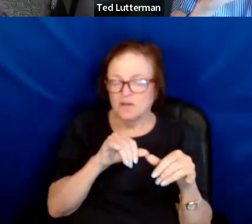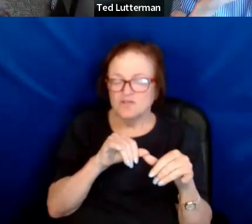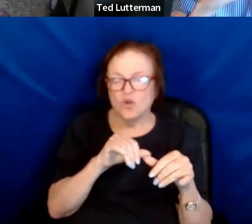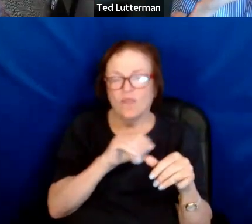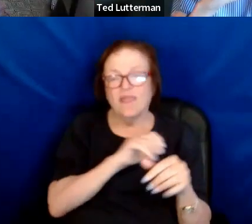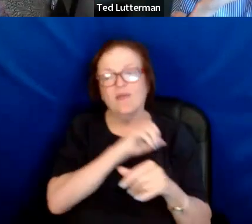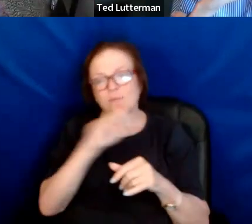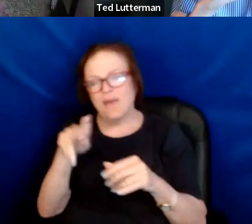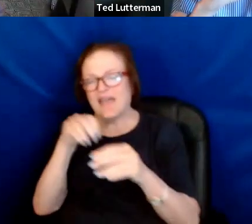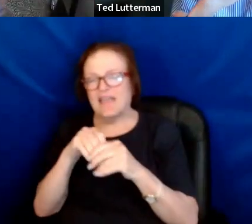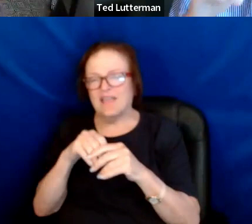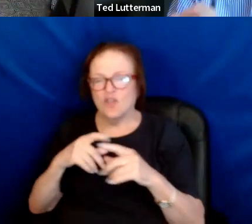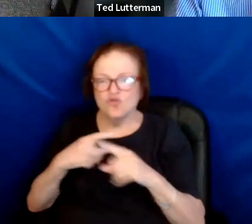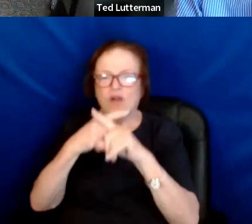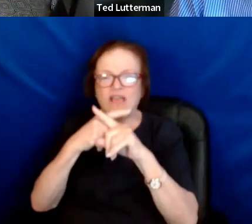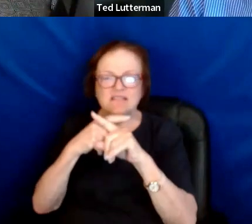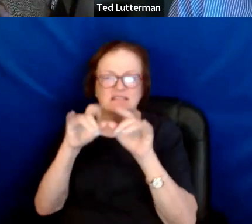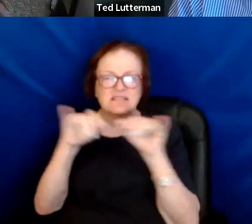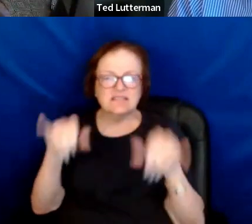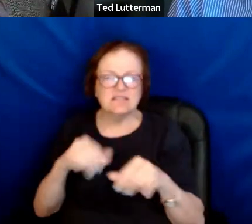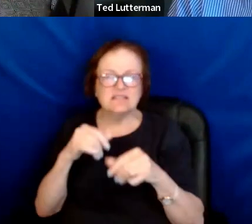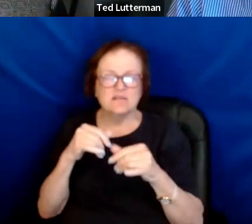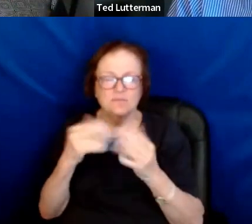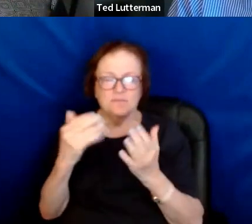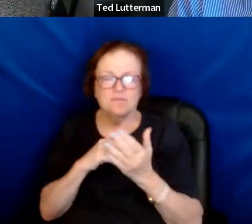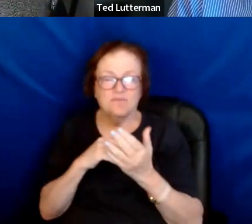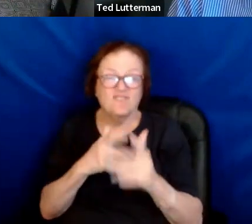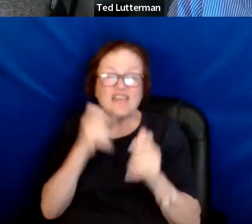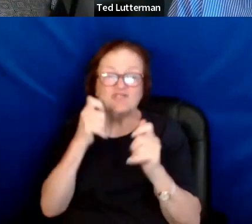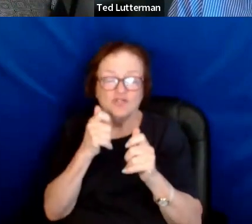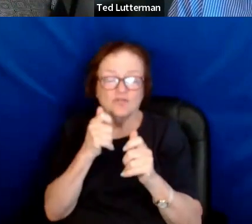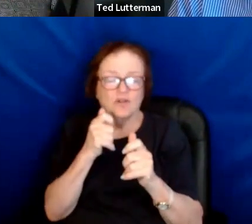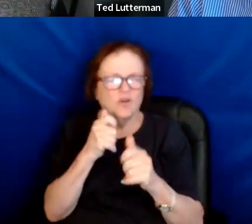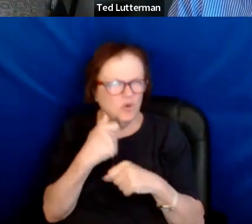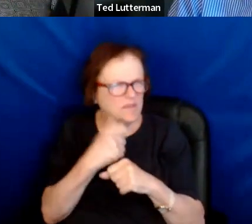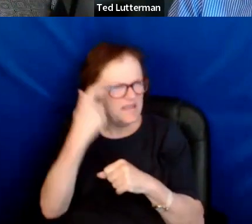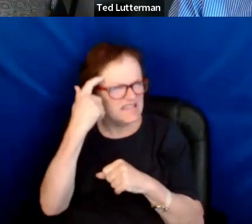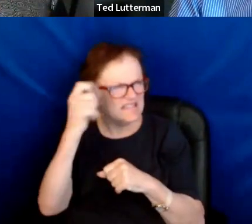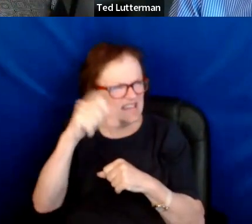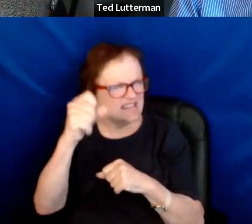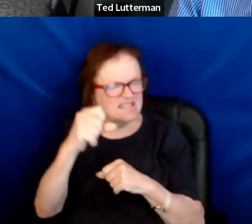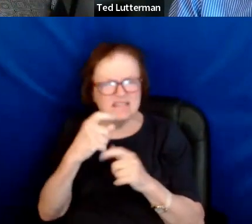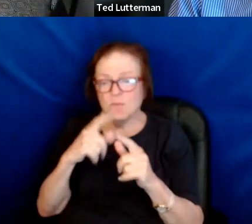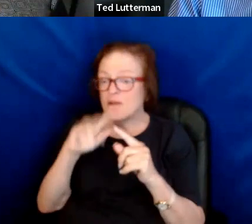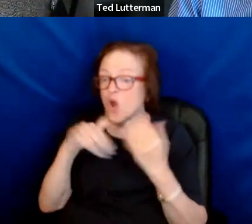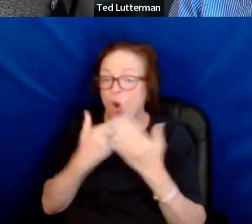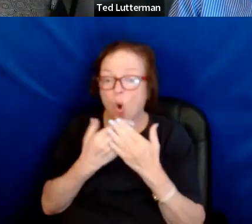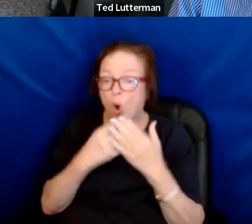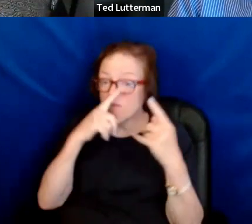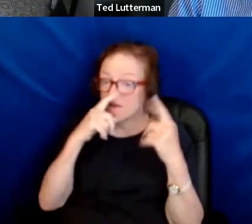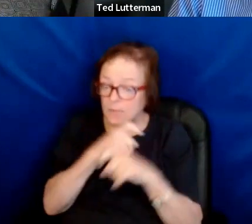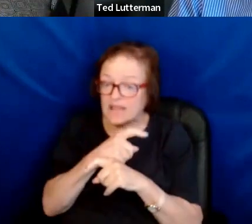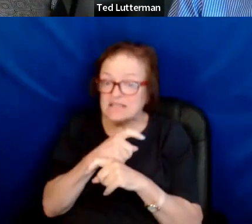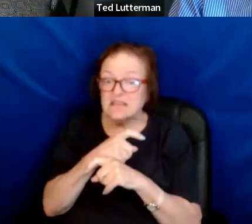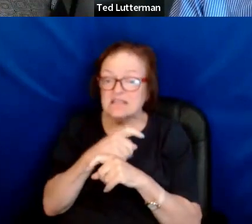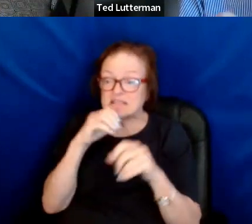faster. Yeah, so that makes a lot of sense. Wow. Yeah. Yeah. So what I want to communicate is that not all of the complexities that are in our